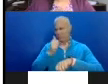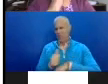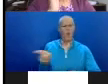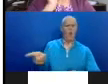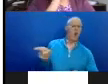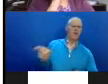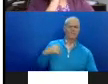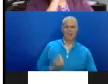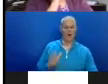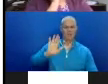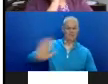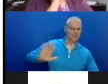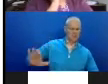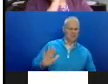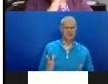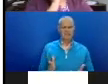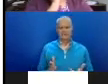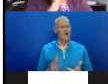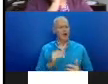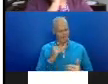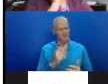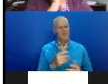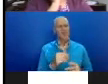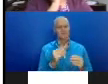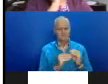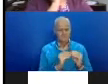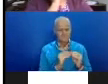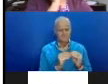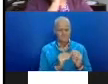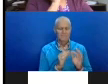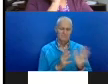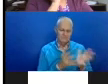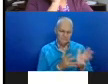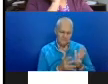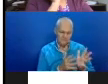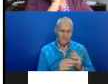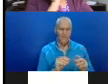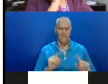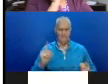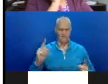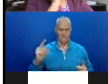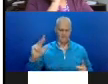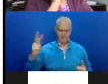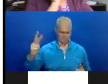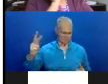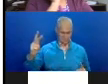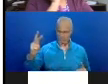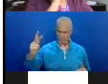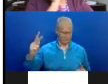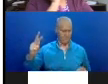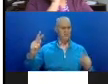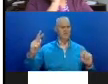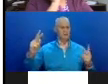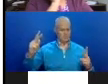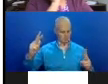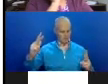that, the stuff that you would work through phase 1 and phase 2. We'd only be taking into phase 3 and opening up that communication with a